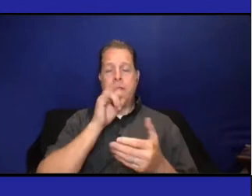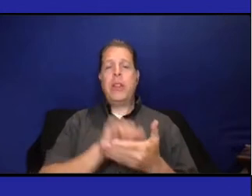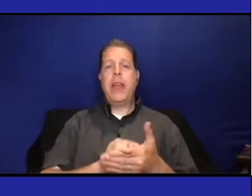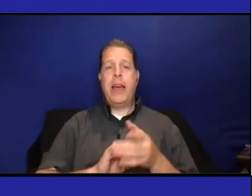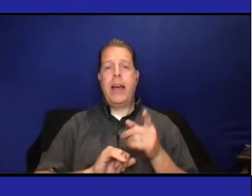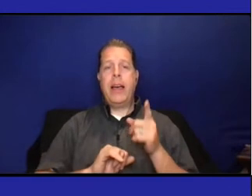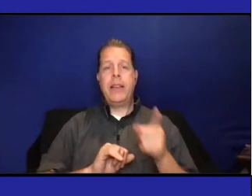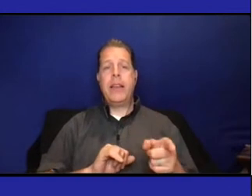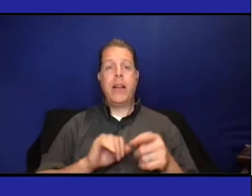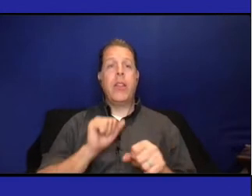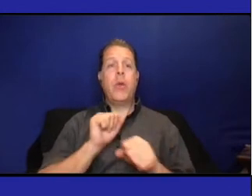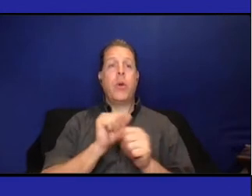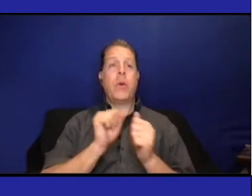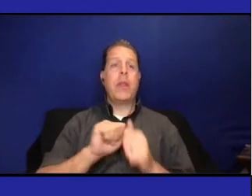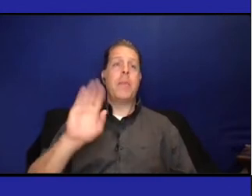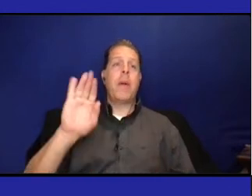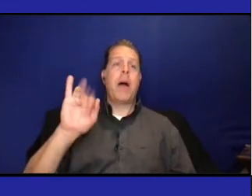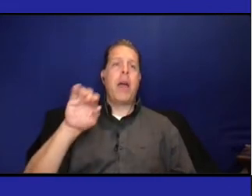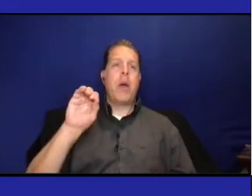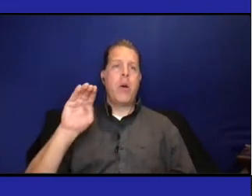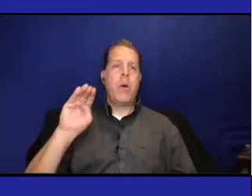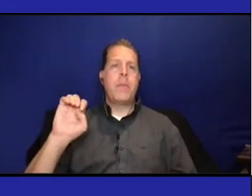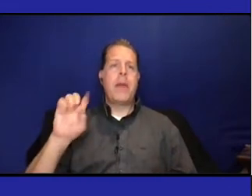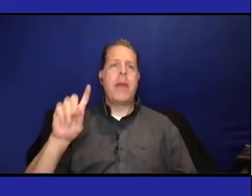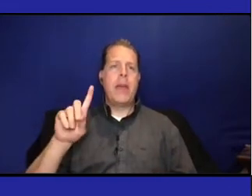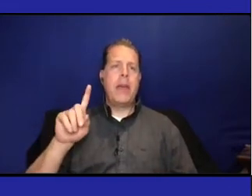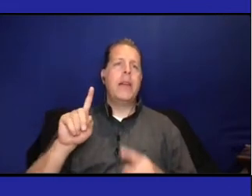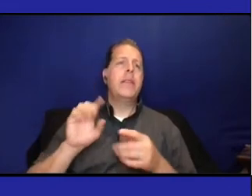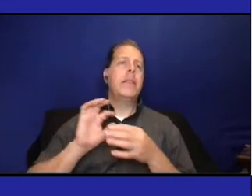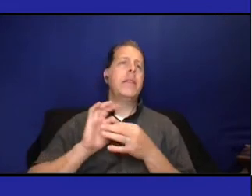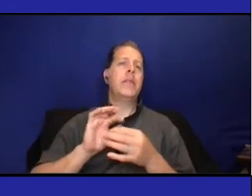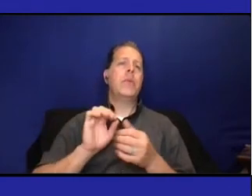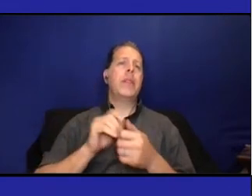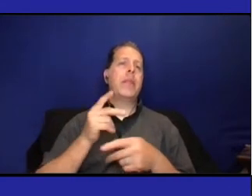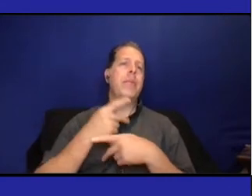working with Biomed in terms of the maintenance of the